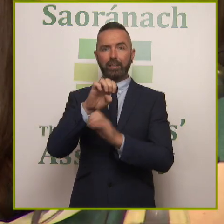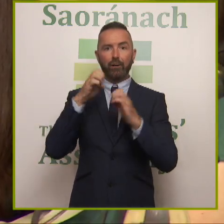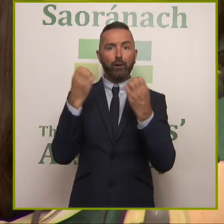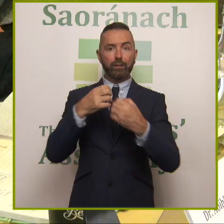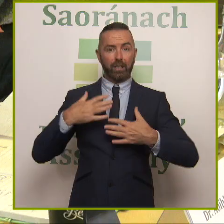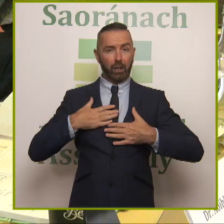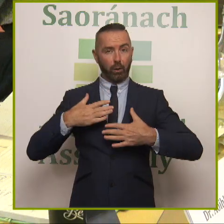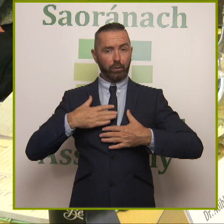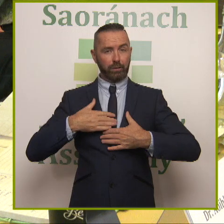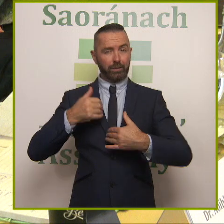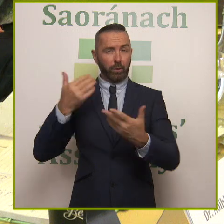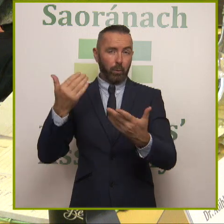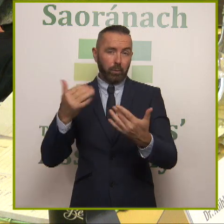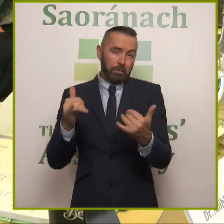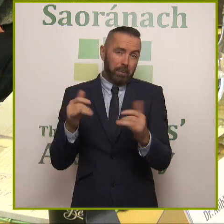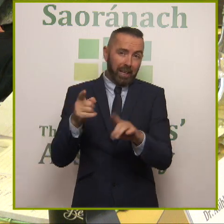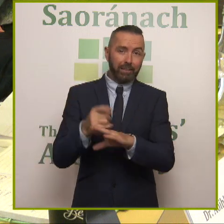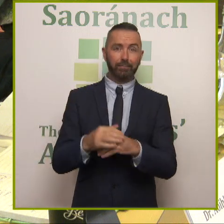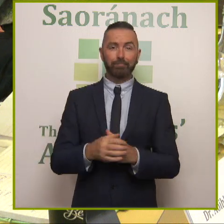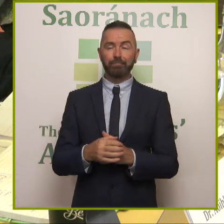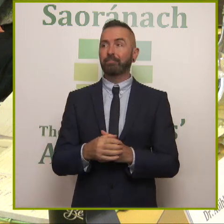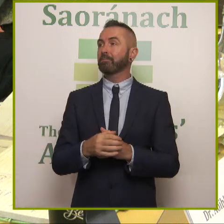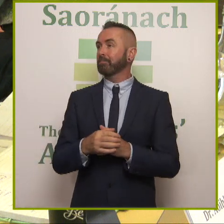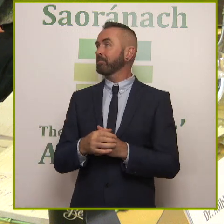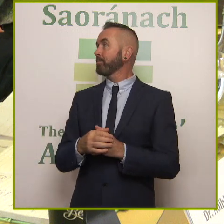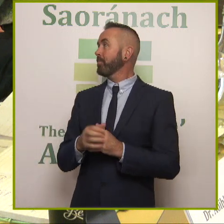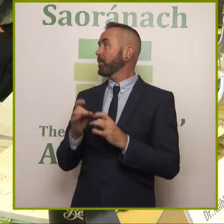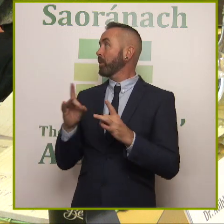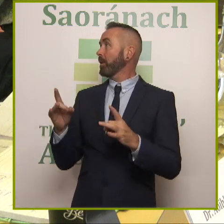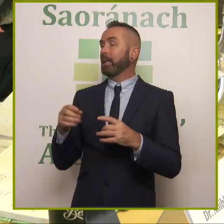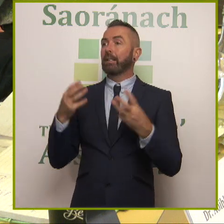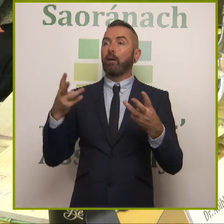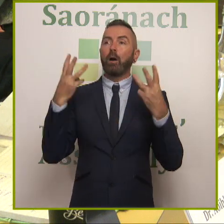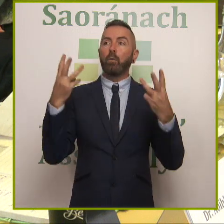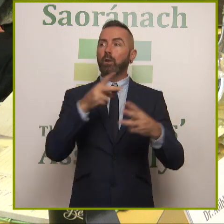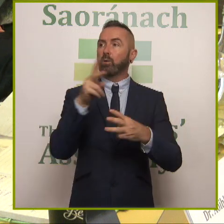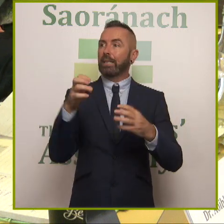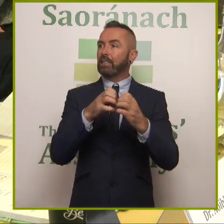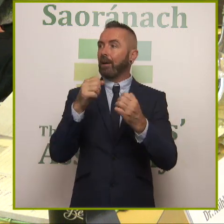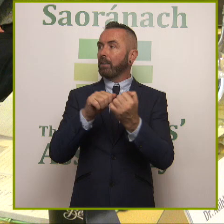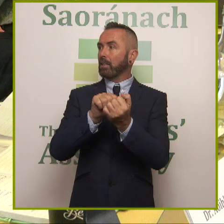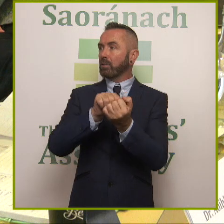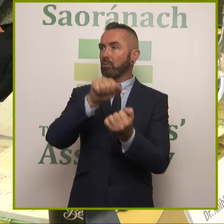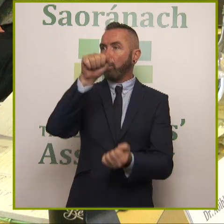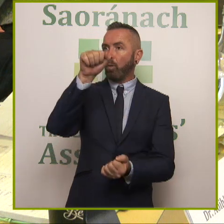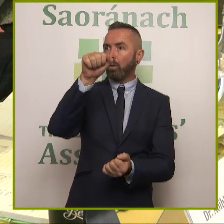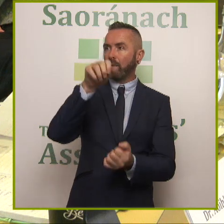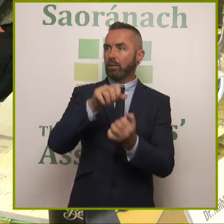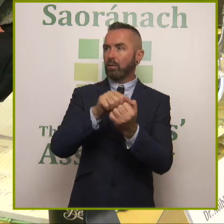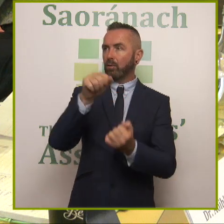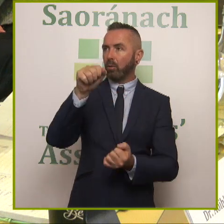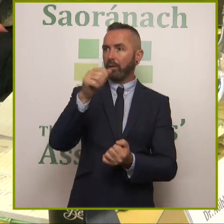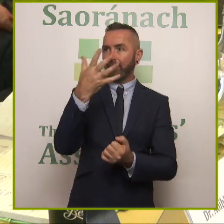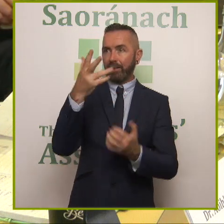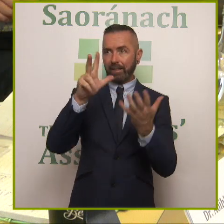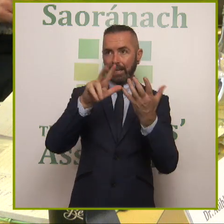what I might do now is direct everybody to the calls to action, because you each have a scroll on your table. There's 58 of them, so I don't expect